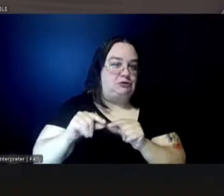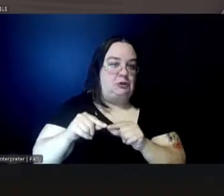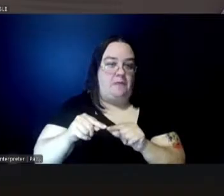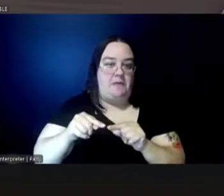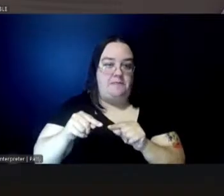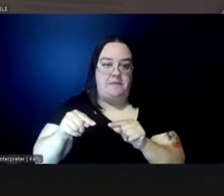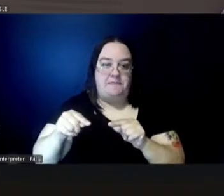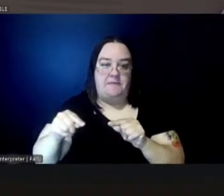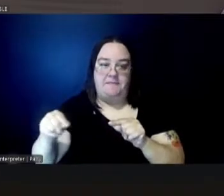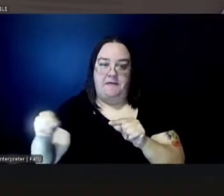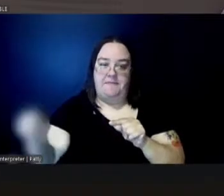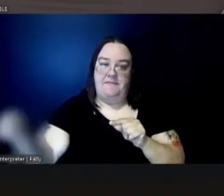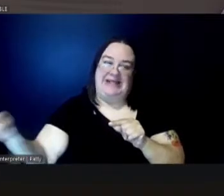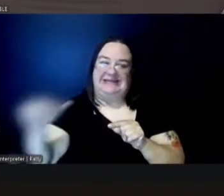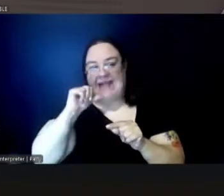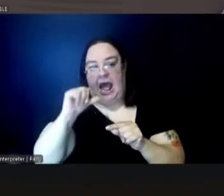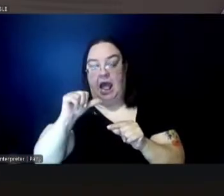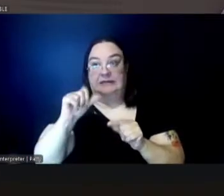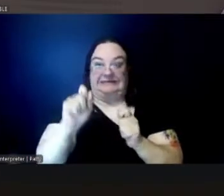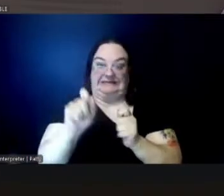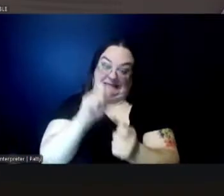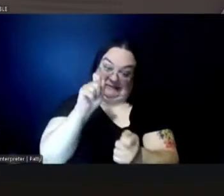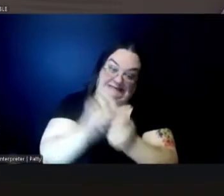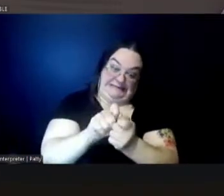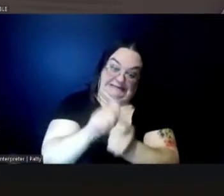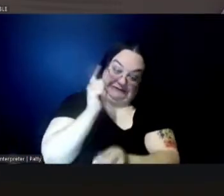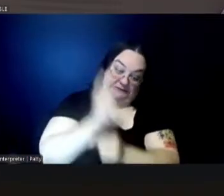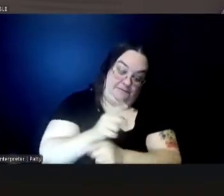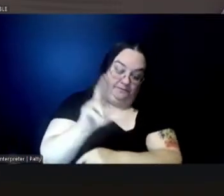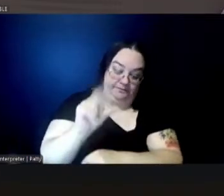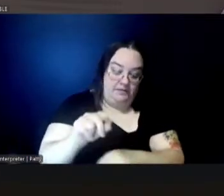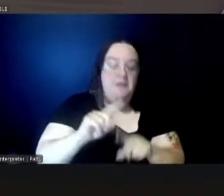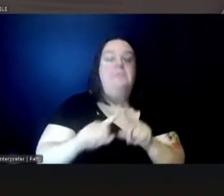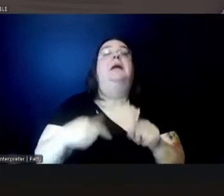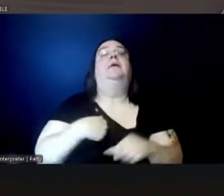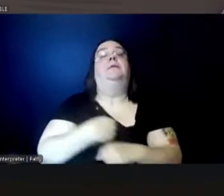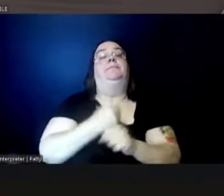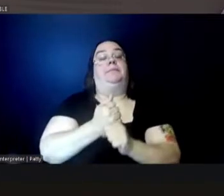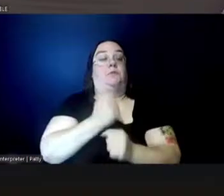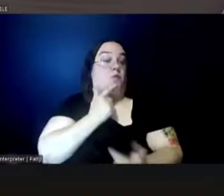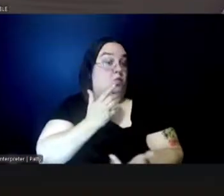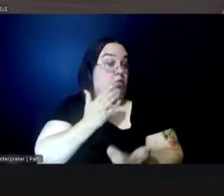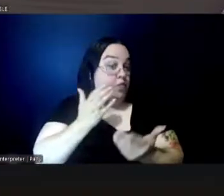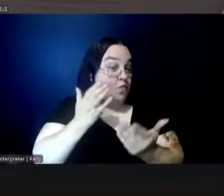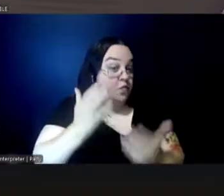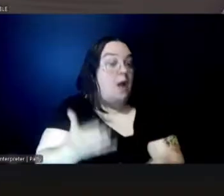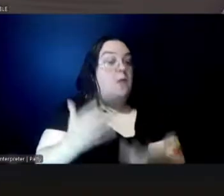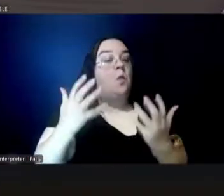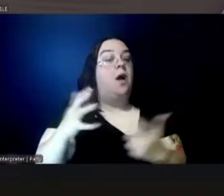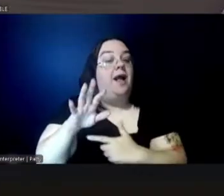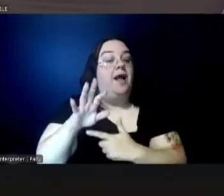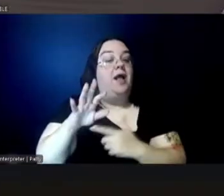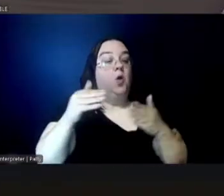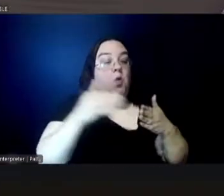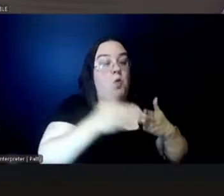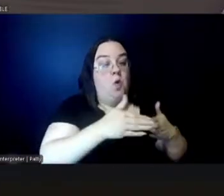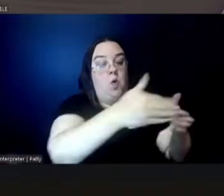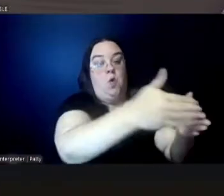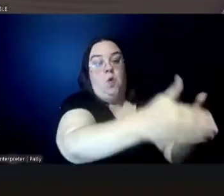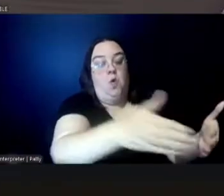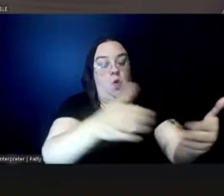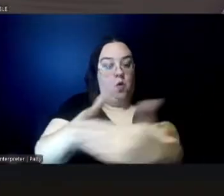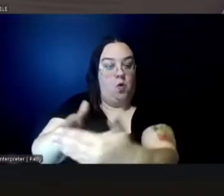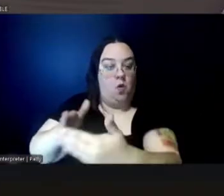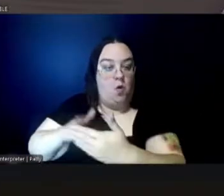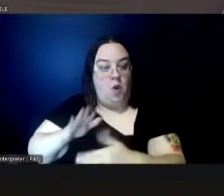it's not as accurate. So I've made the recommendation that we get the corners of the field staked out in the field